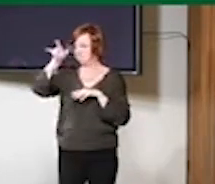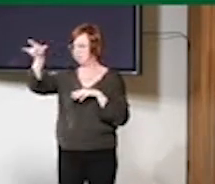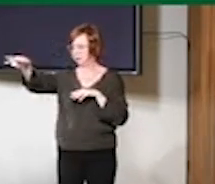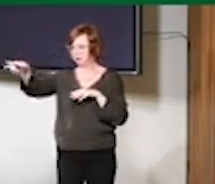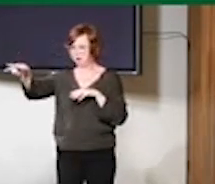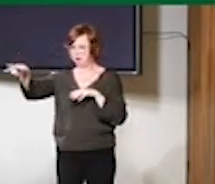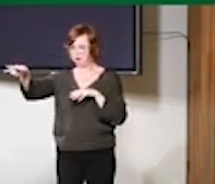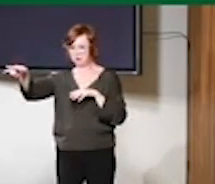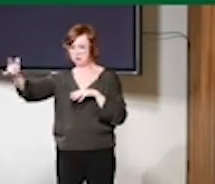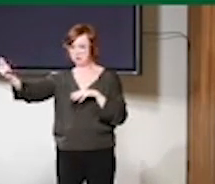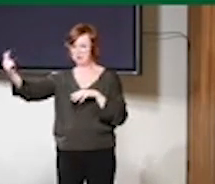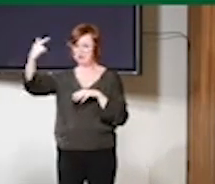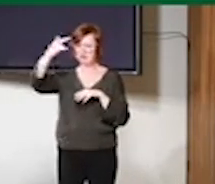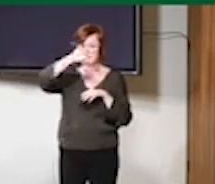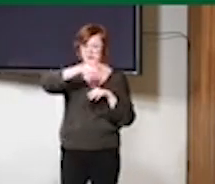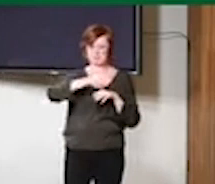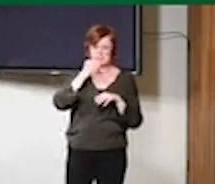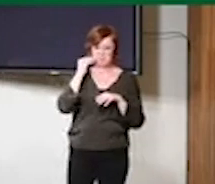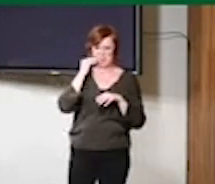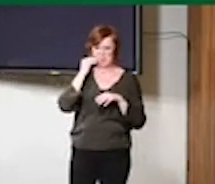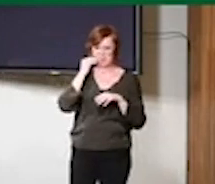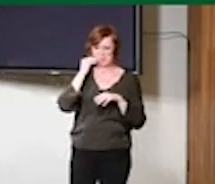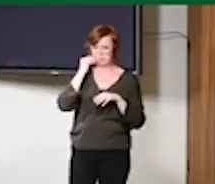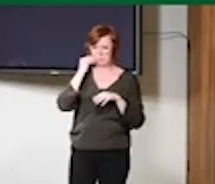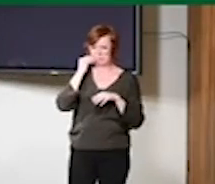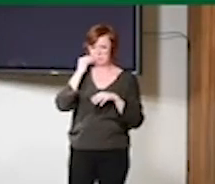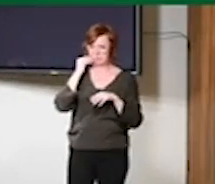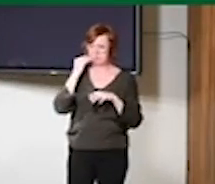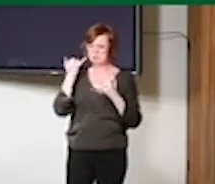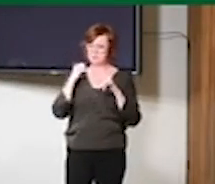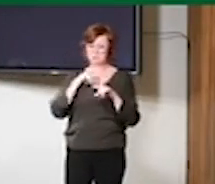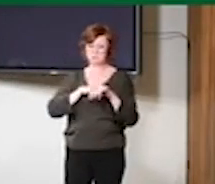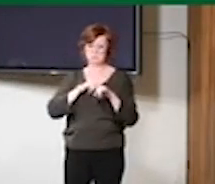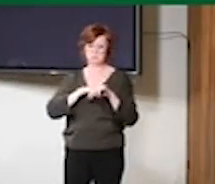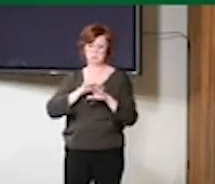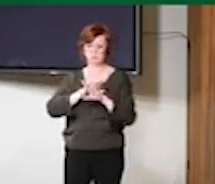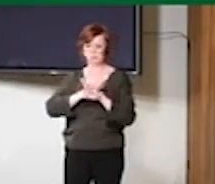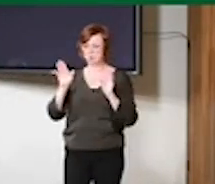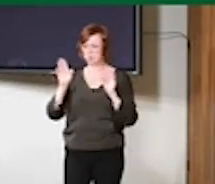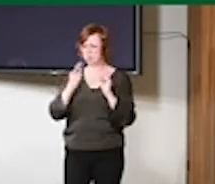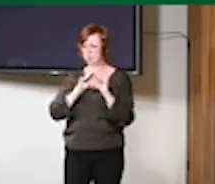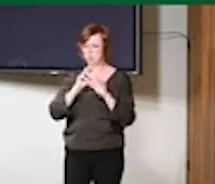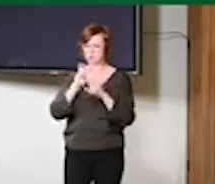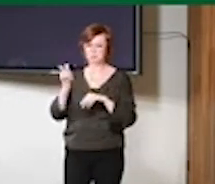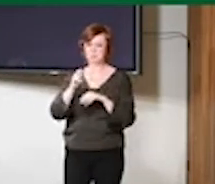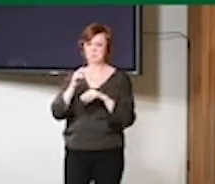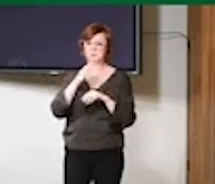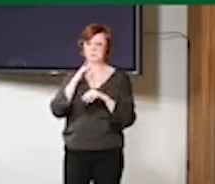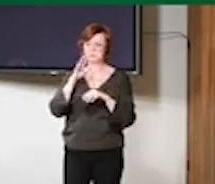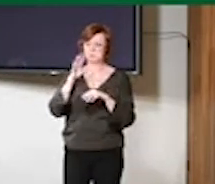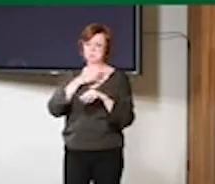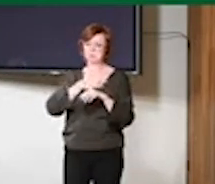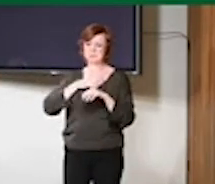attention, and we all need to make sure that we do not travel right now for non-essential travel internationally.